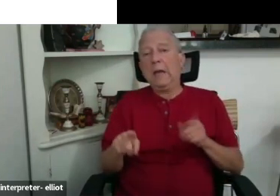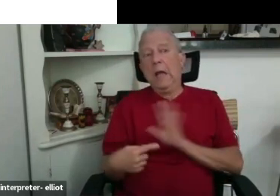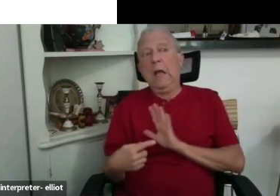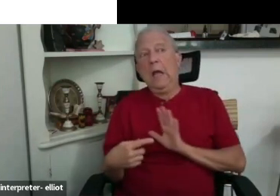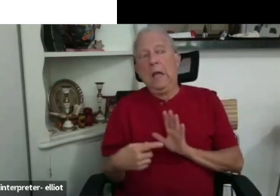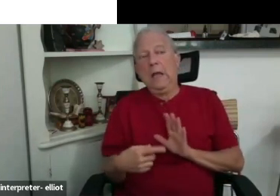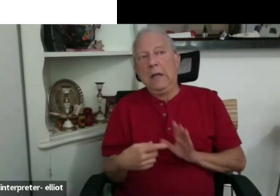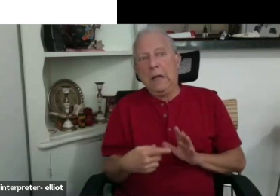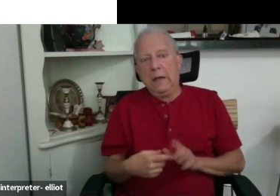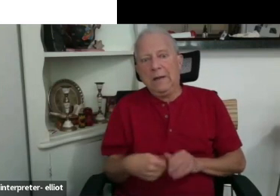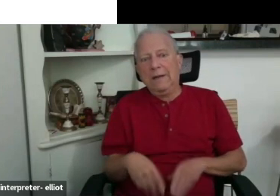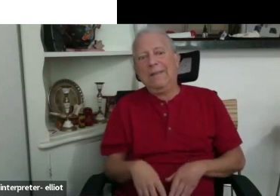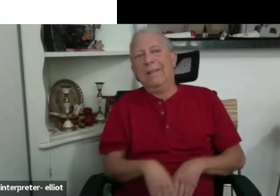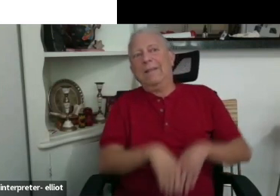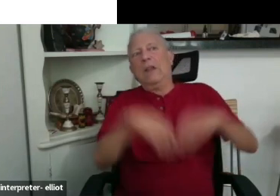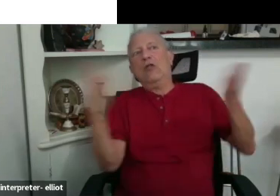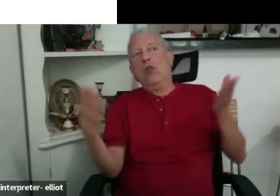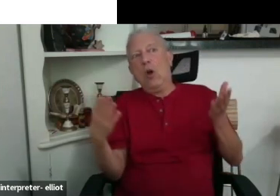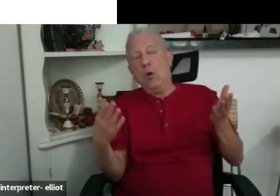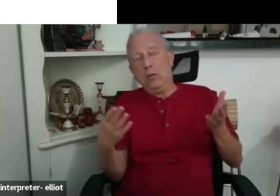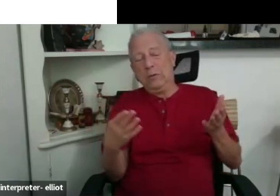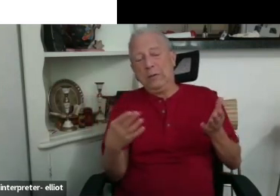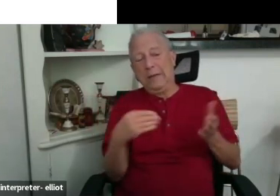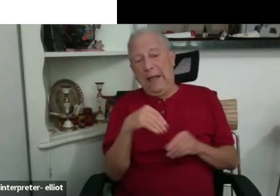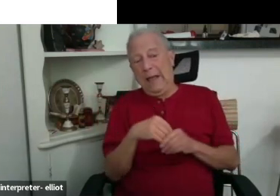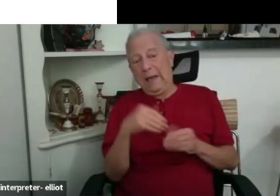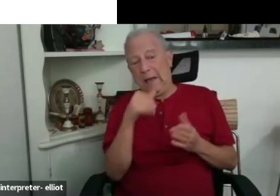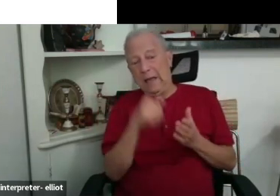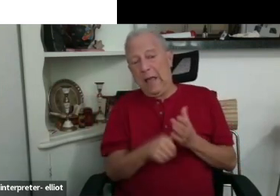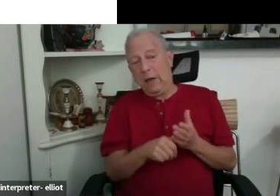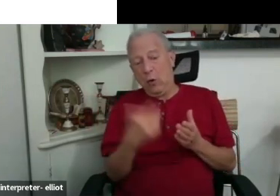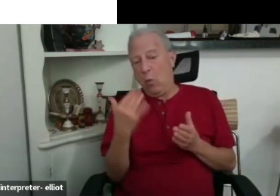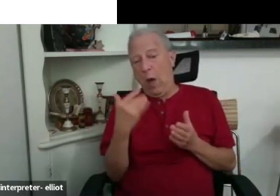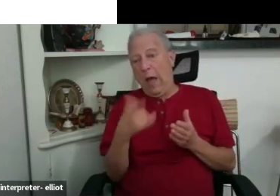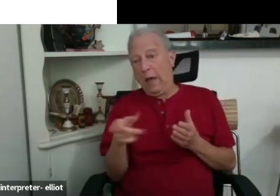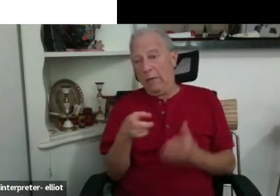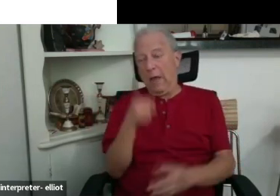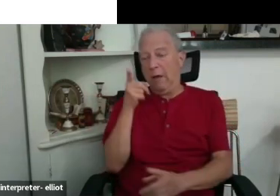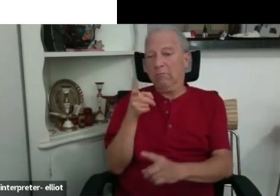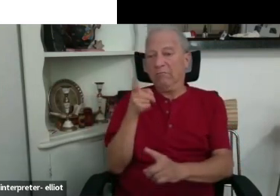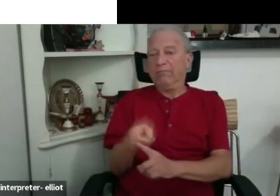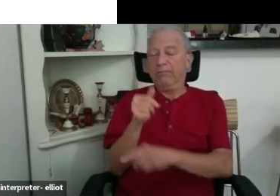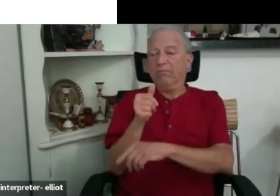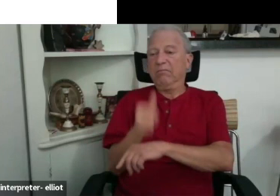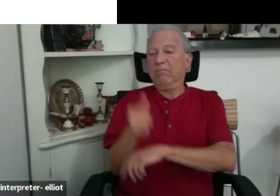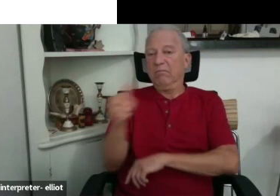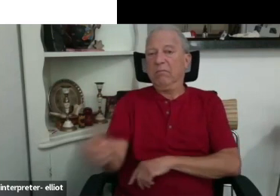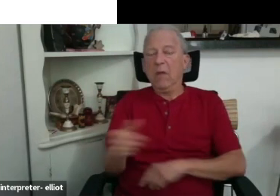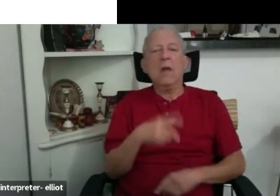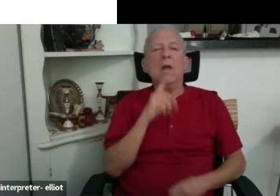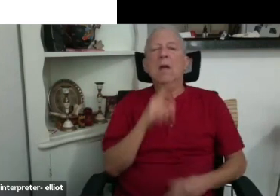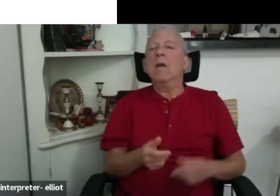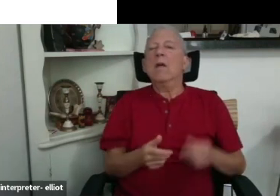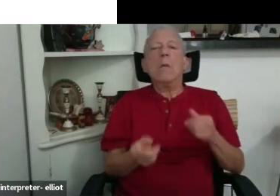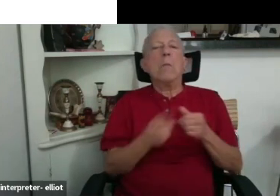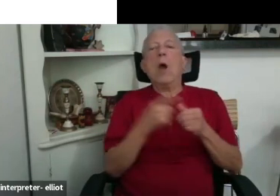a letter as to why they're designating. And the primary way of getting that information